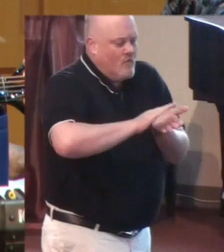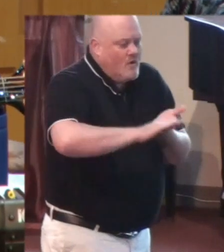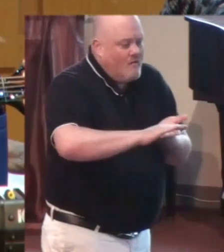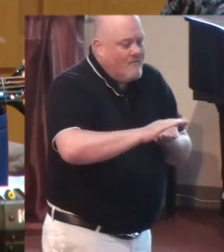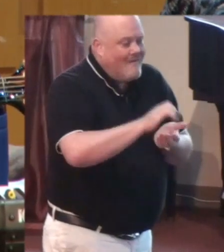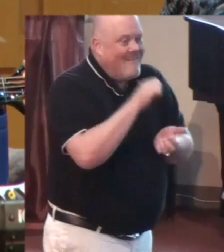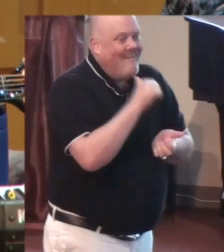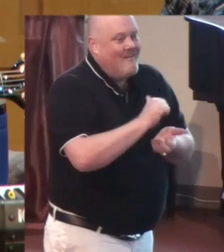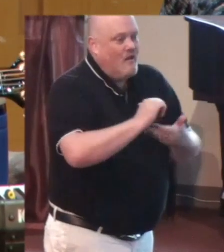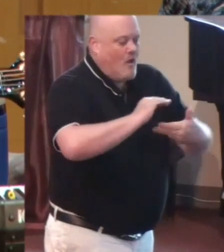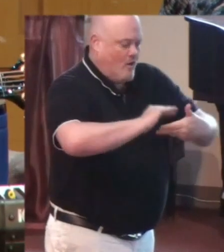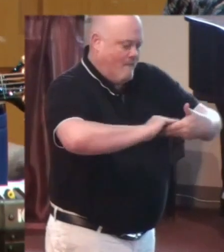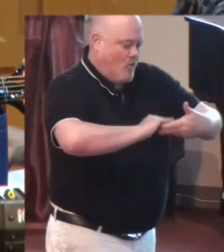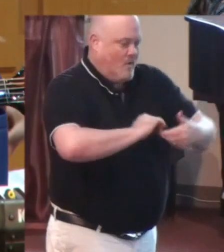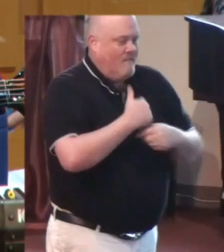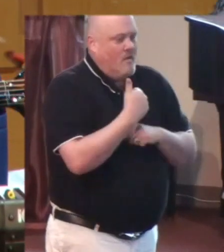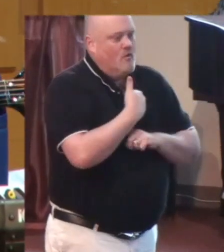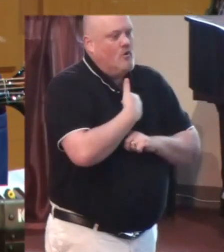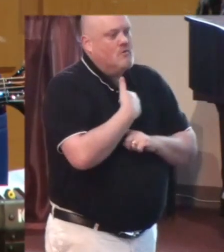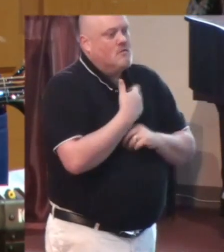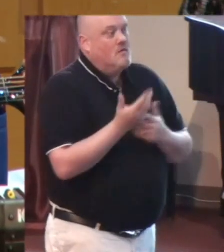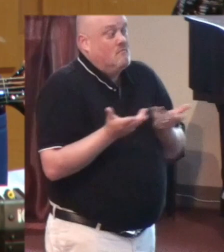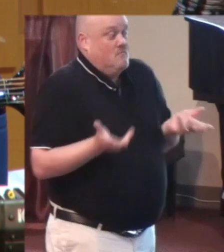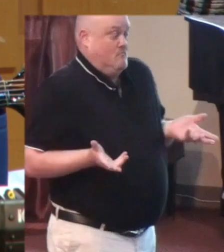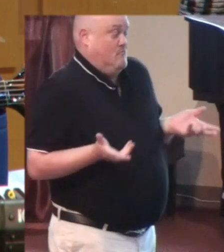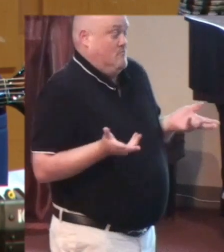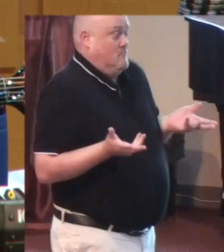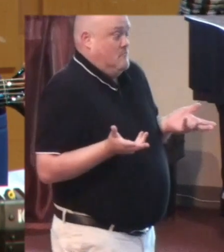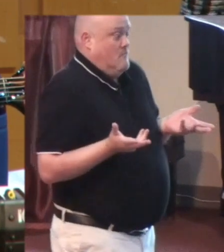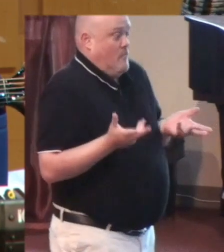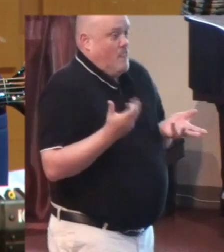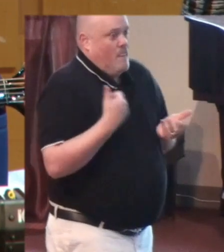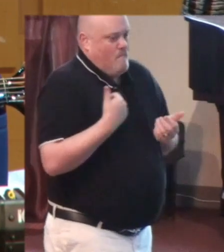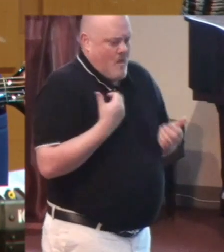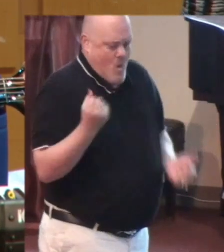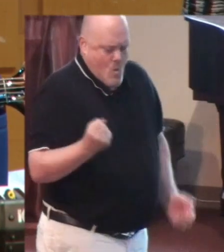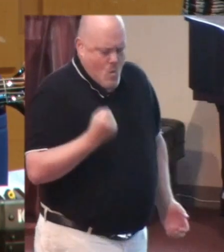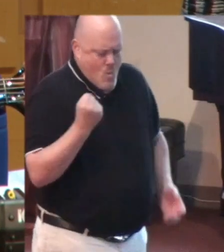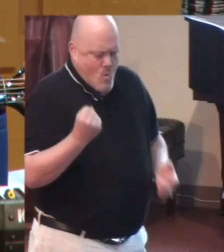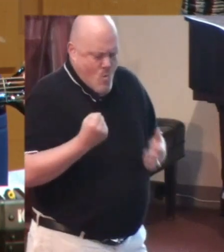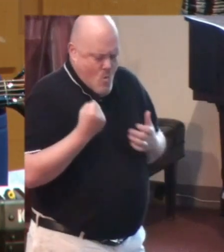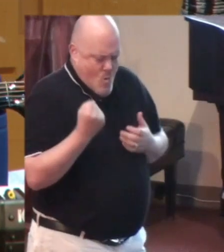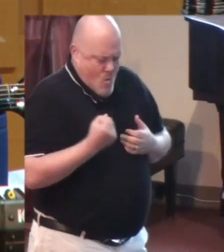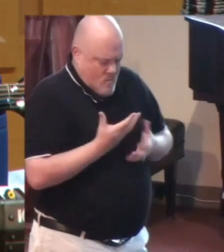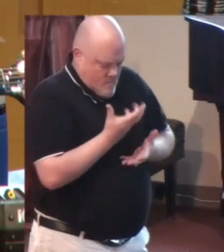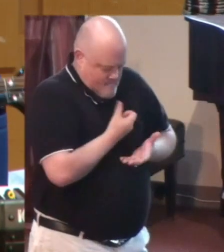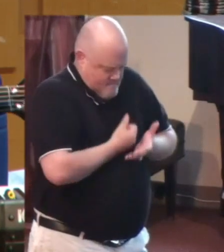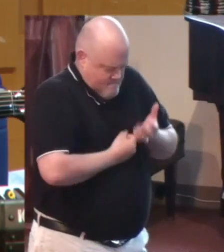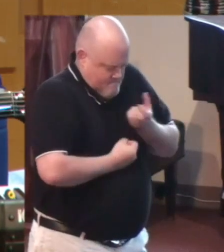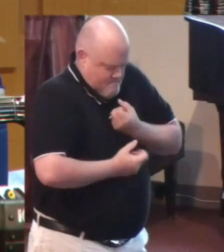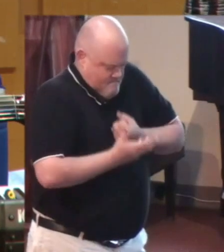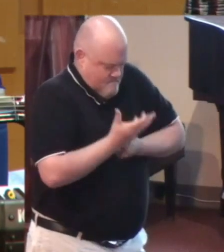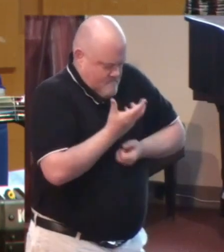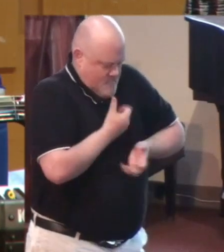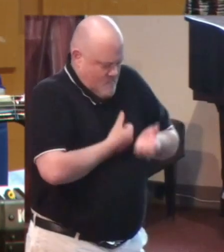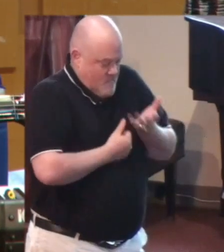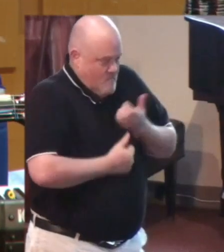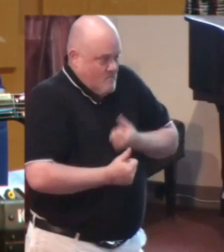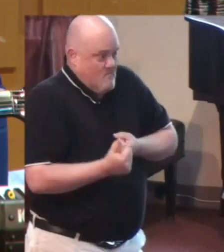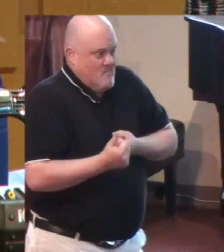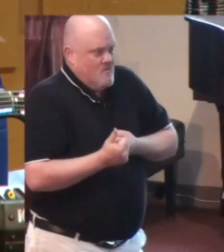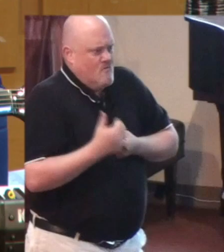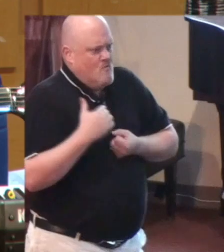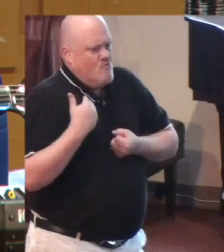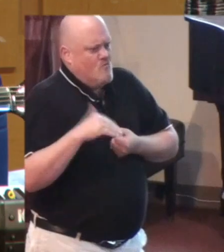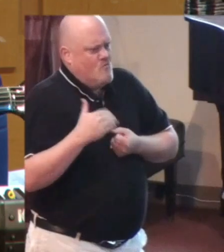towards ourselves. Because by holding on to those things, we set ourselves up for